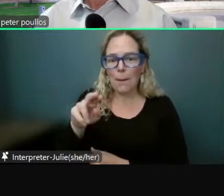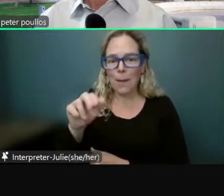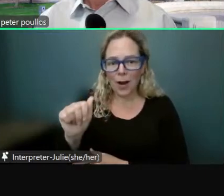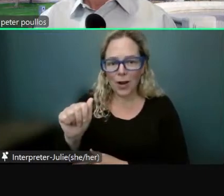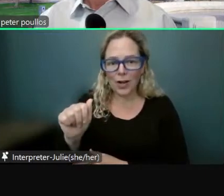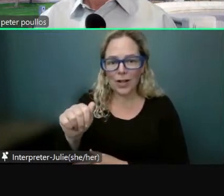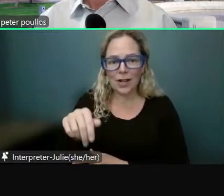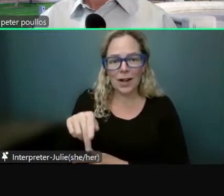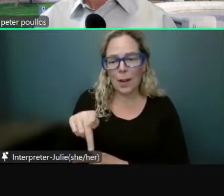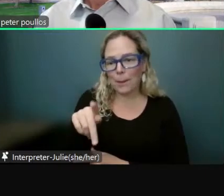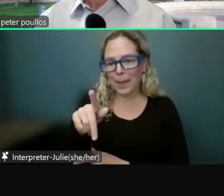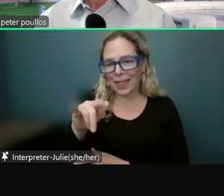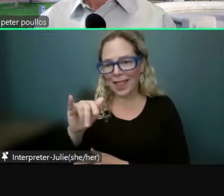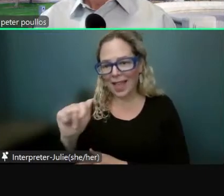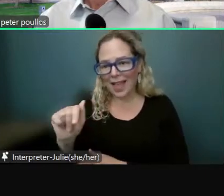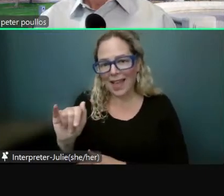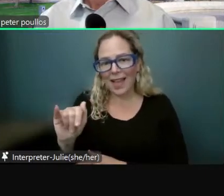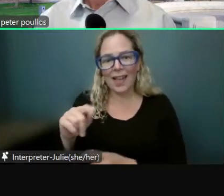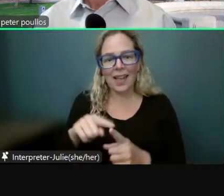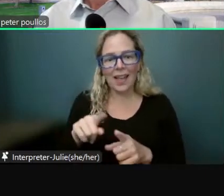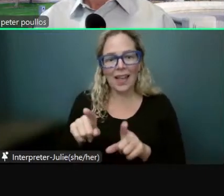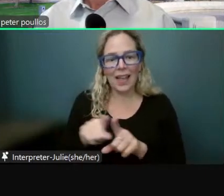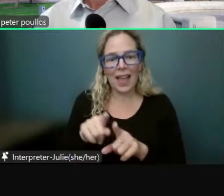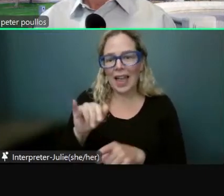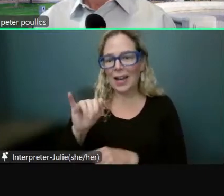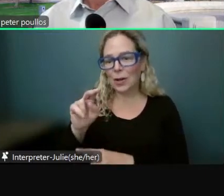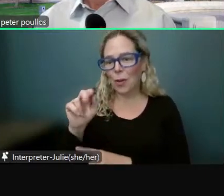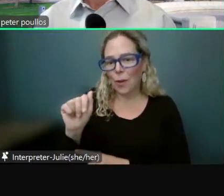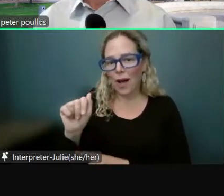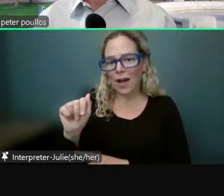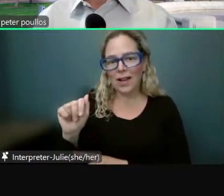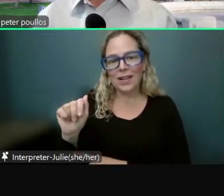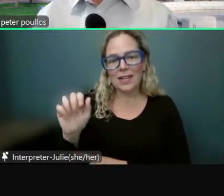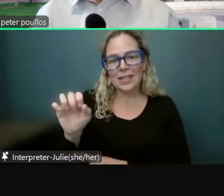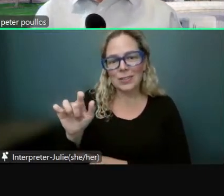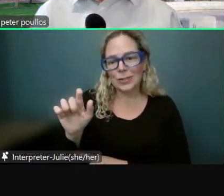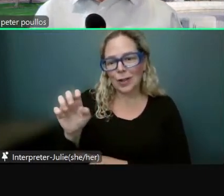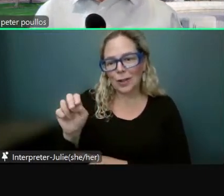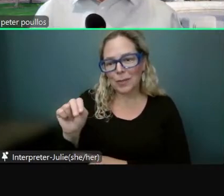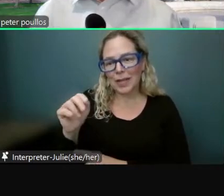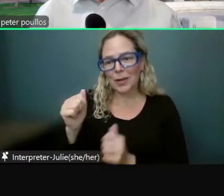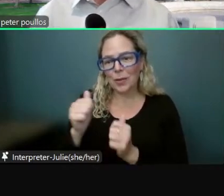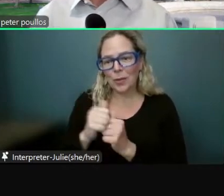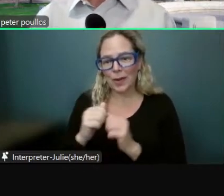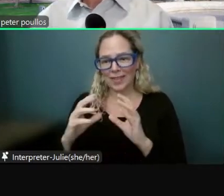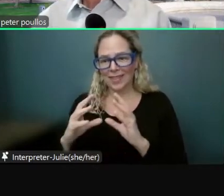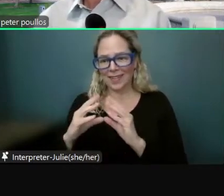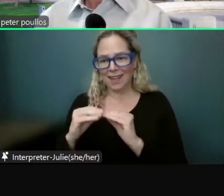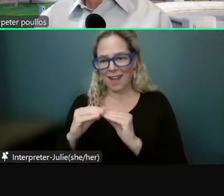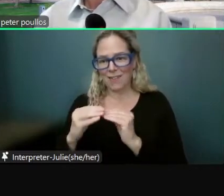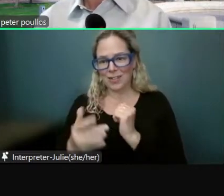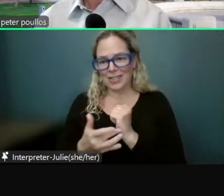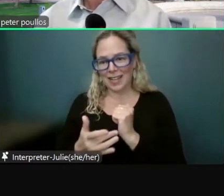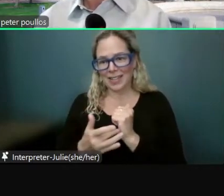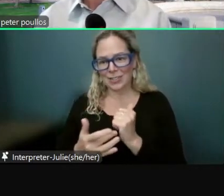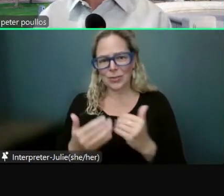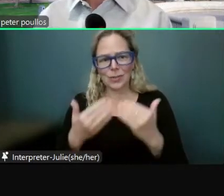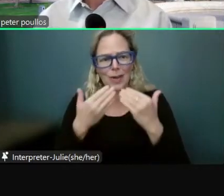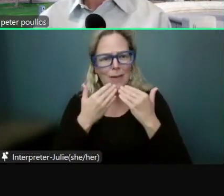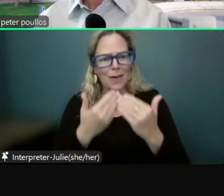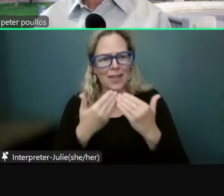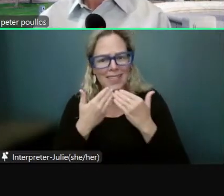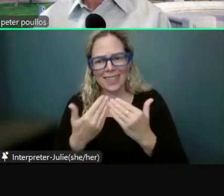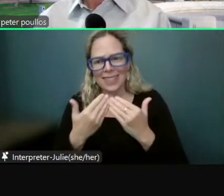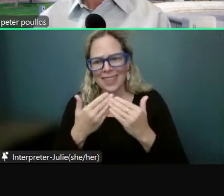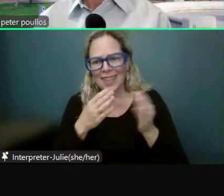and accessibility, and Ioana Soliman for conference technology. I'd like to thank the planning